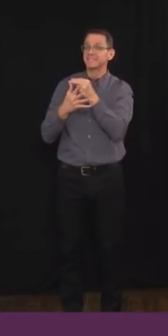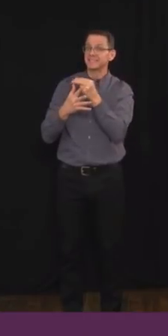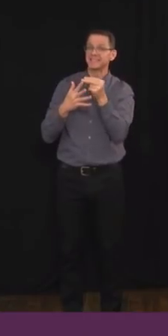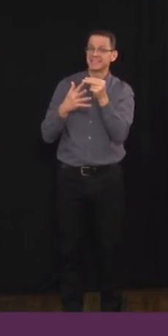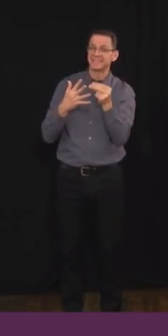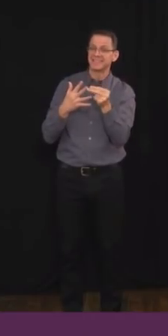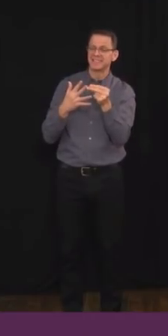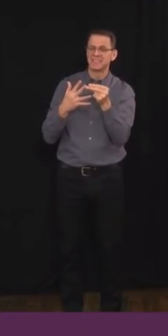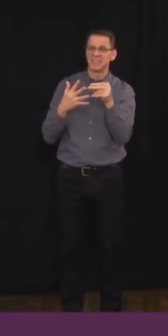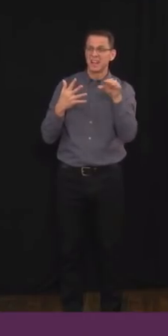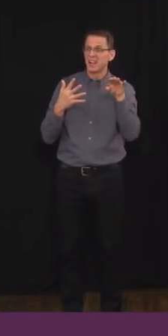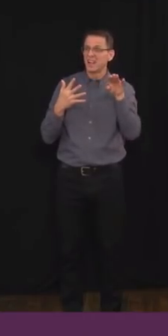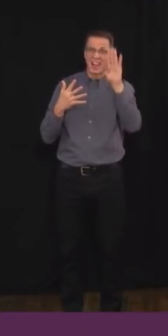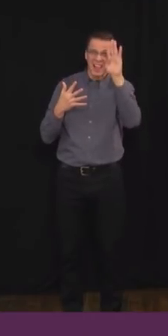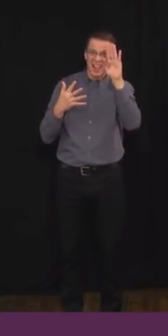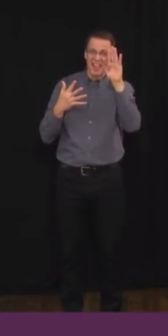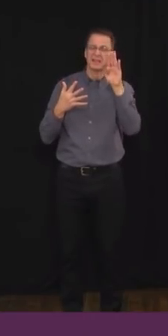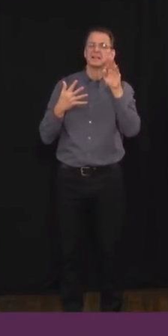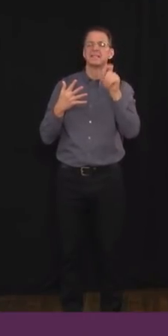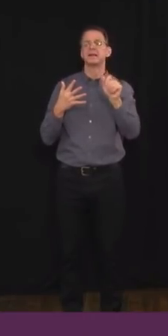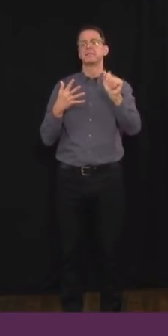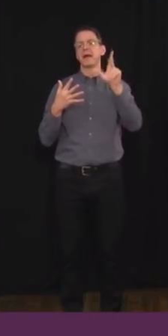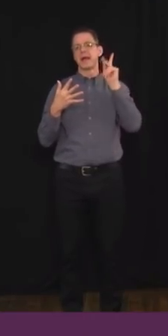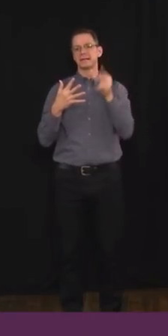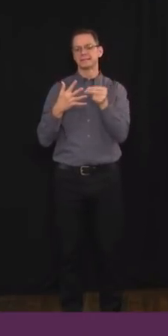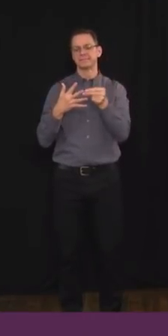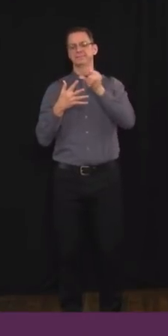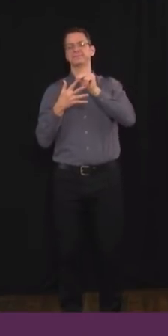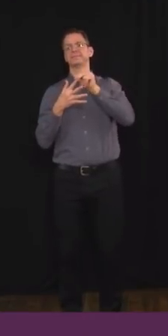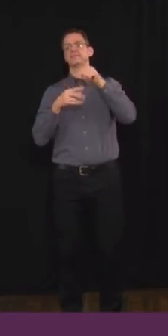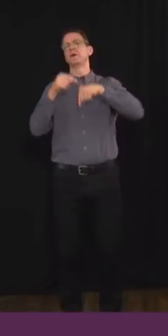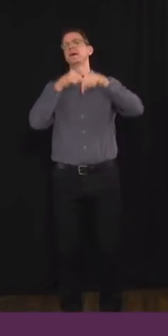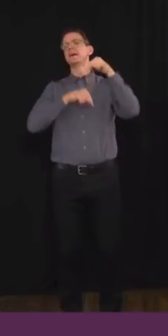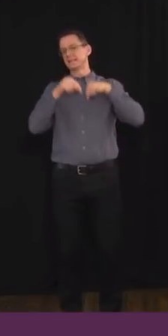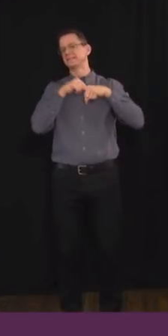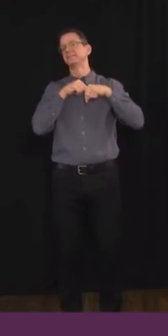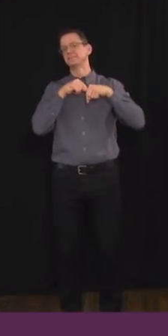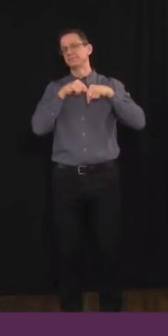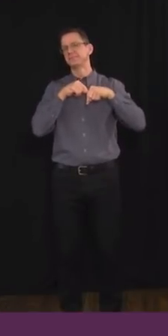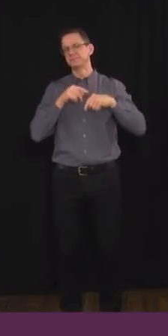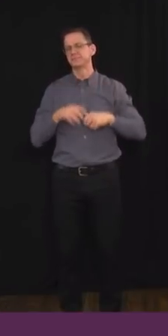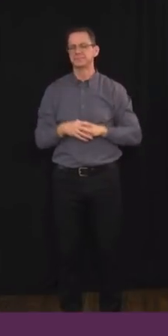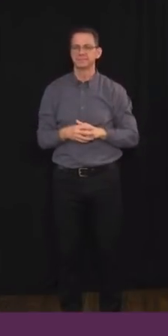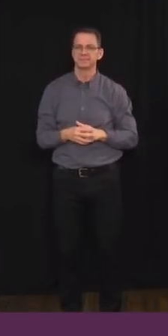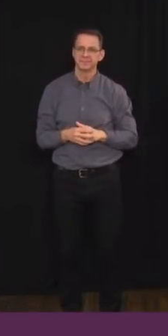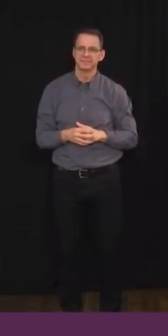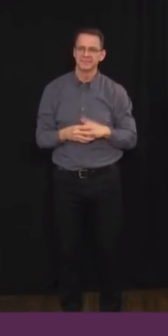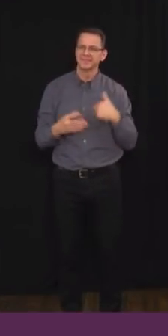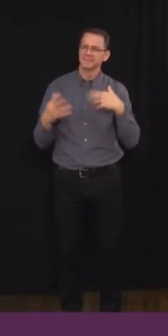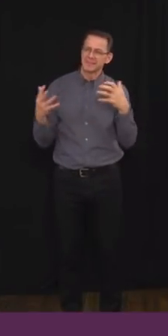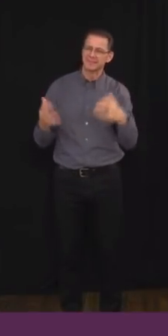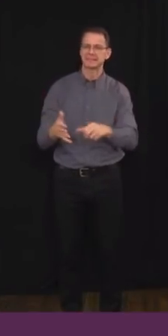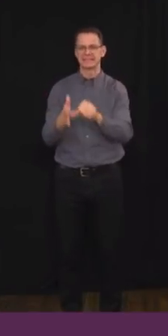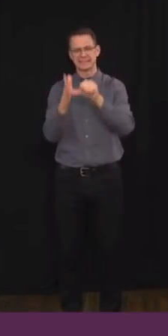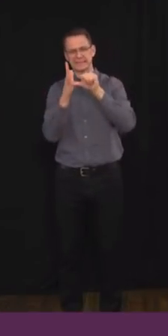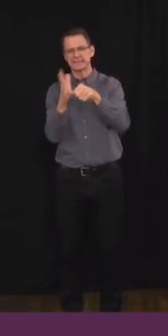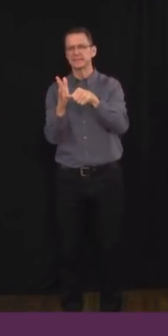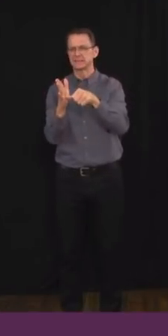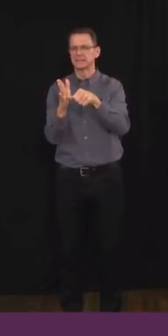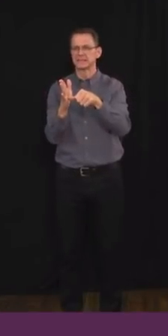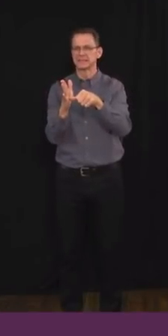threat. And let me pause here to make an absolutely clear point. If cases of COVID-19